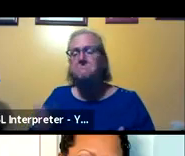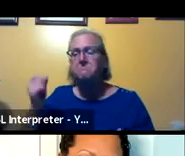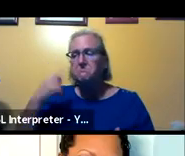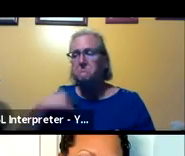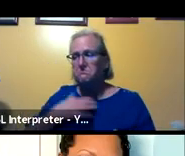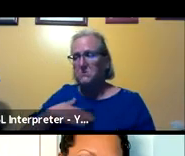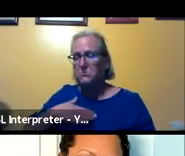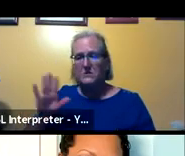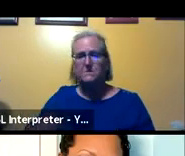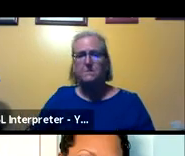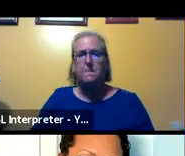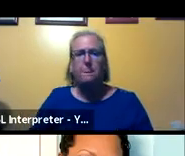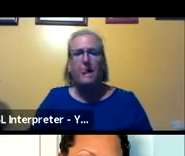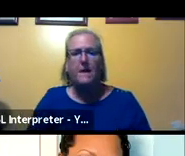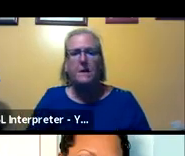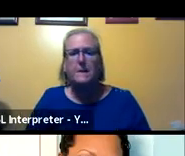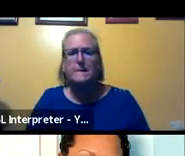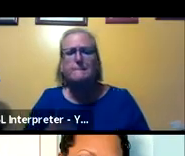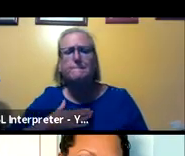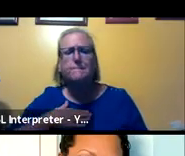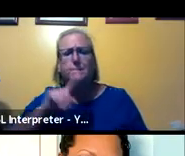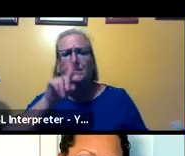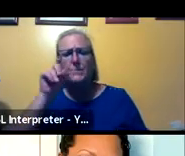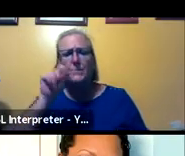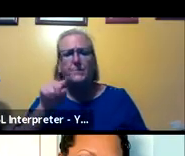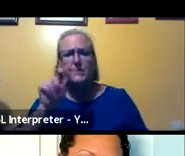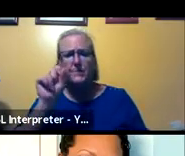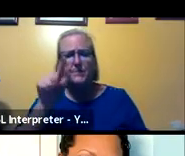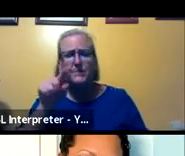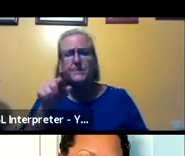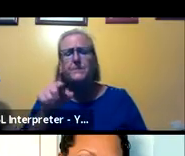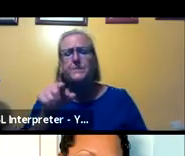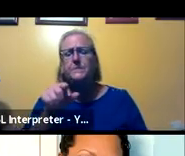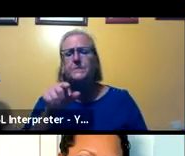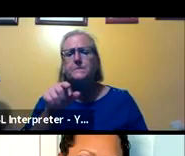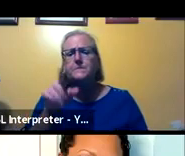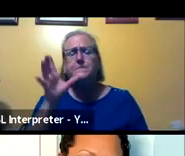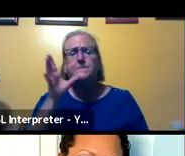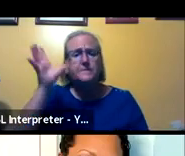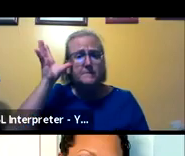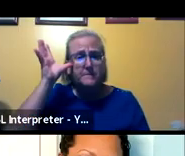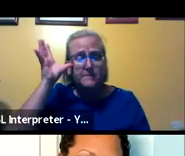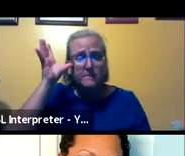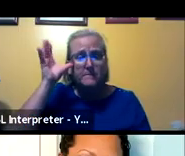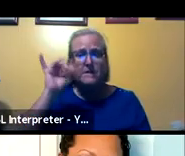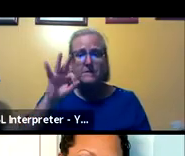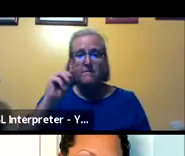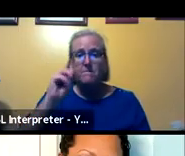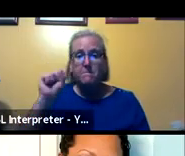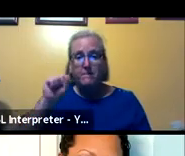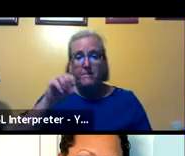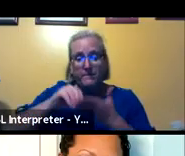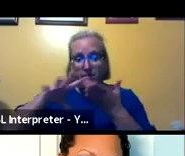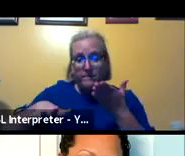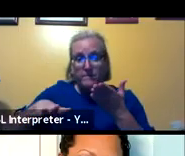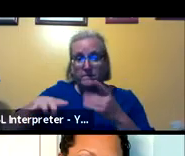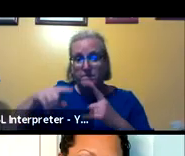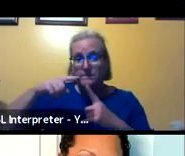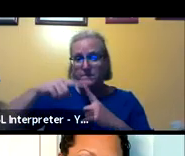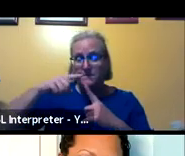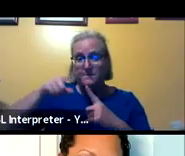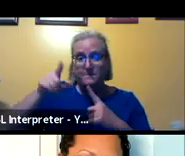Mm-hmm. I just have one question, Dr. Akins. The parents of the middle school students, did